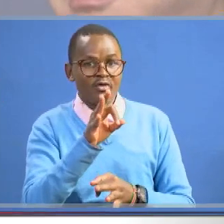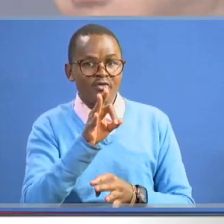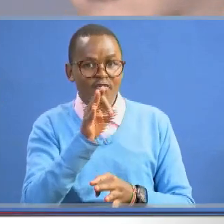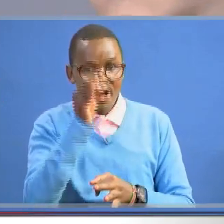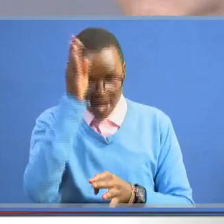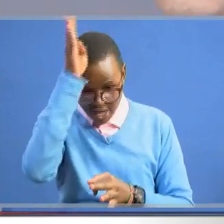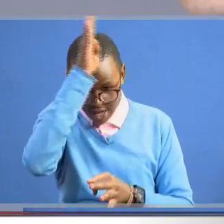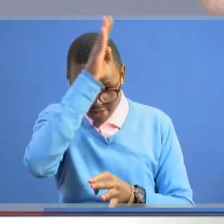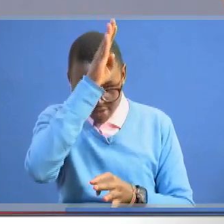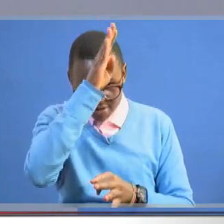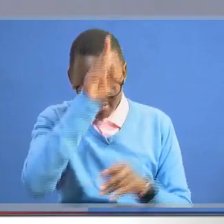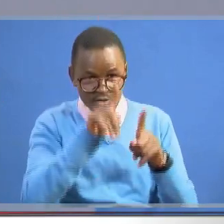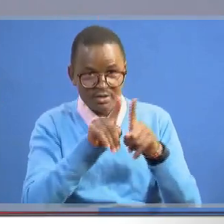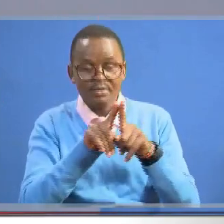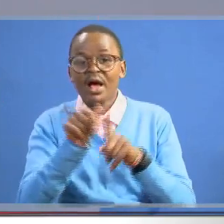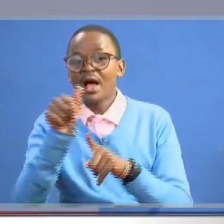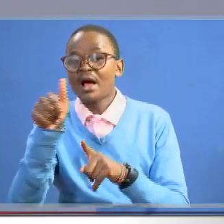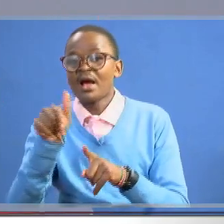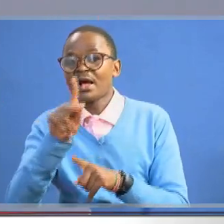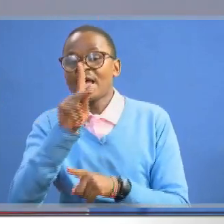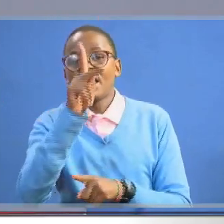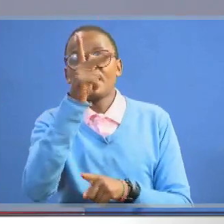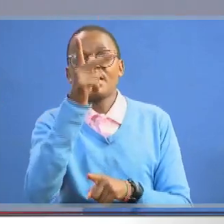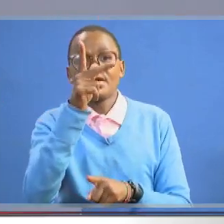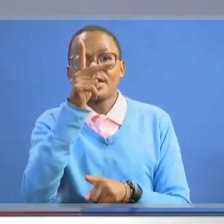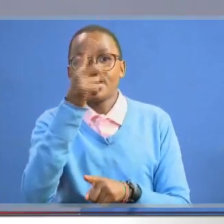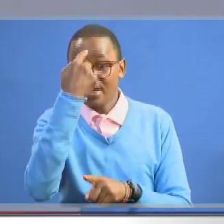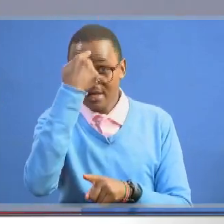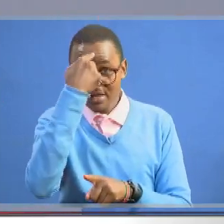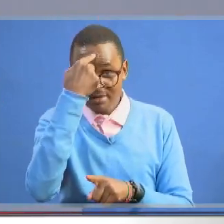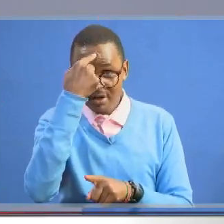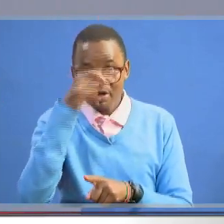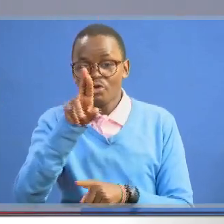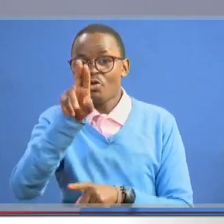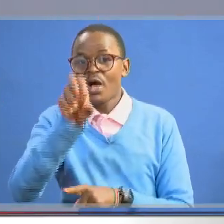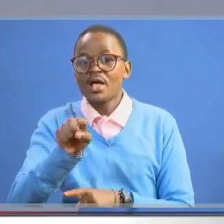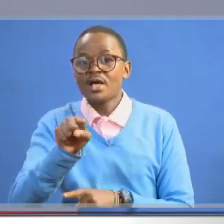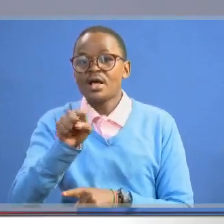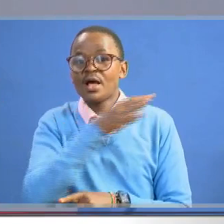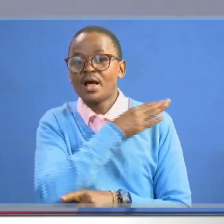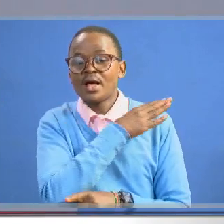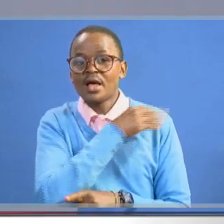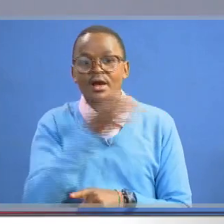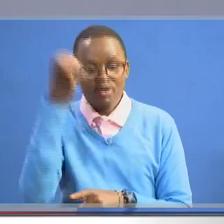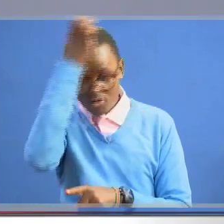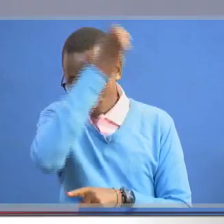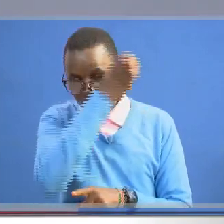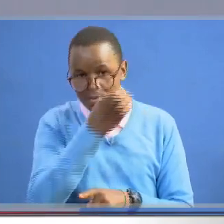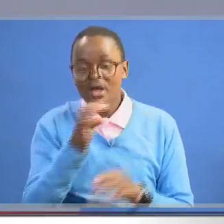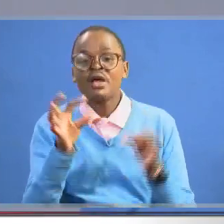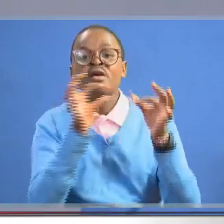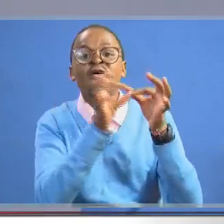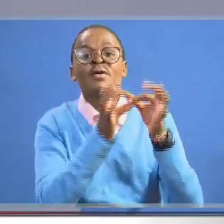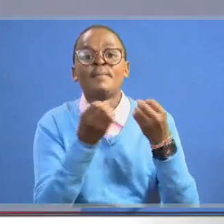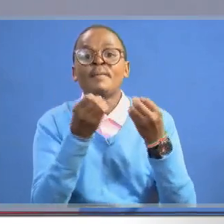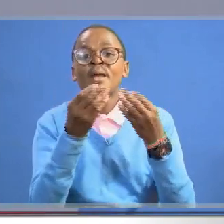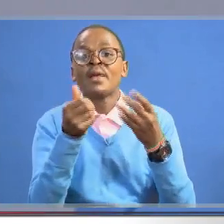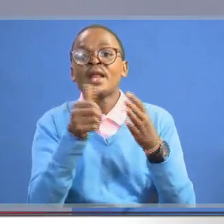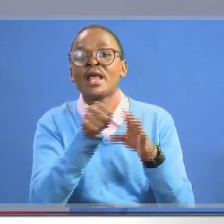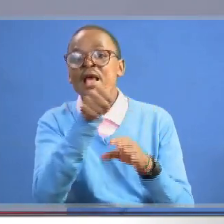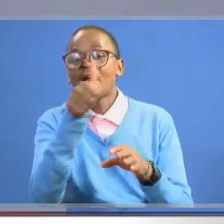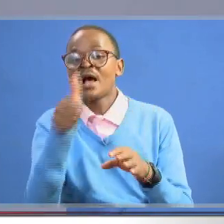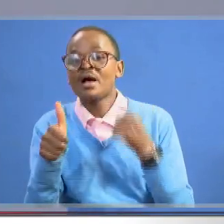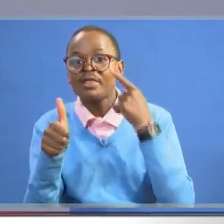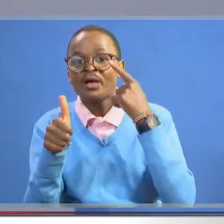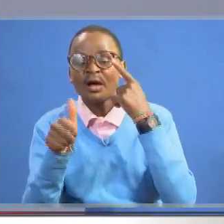Netherlands, Luxembourg, Kenya, India, the United States, and the European Union, and many others. Of